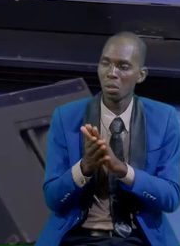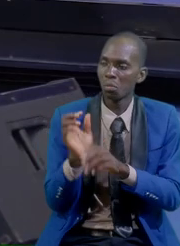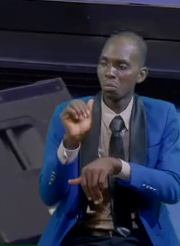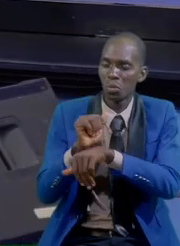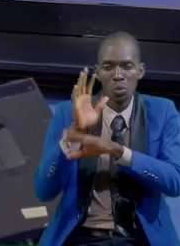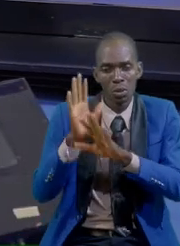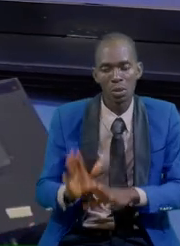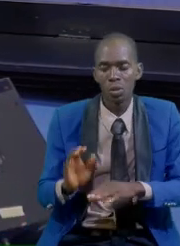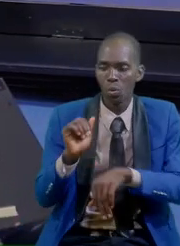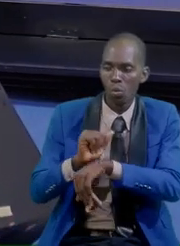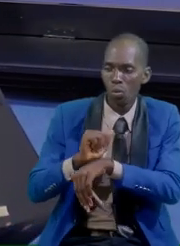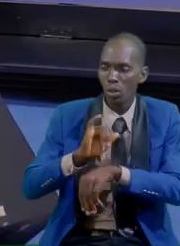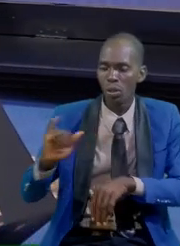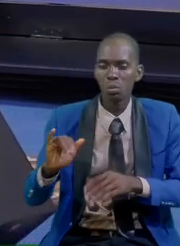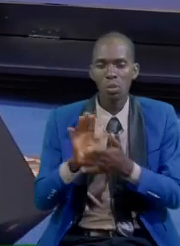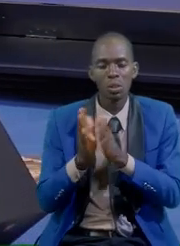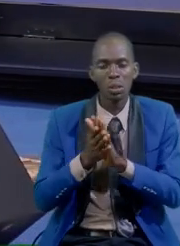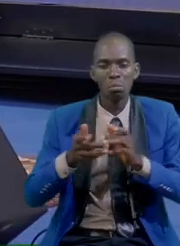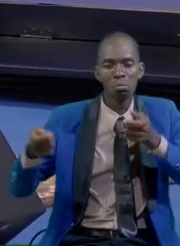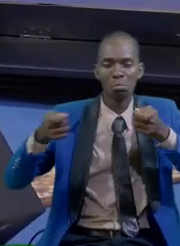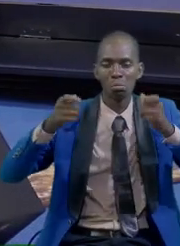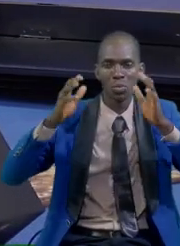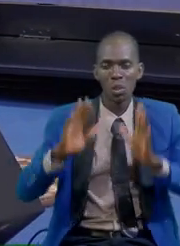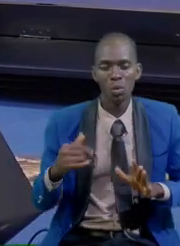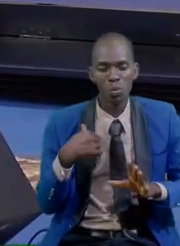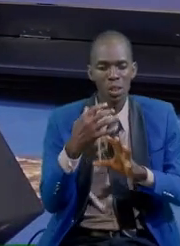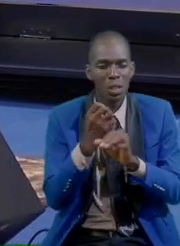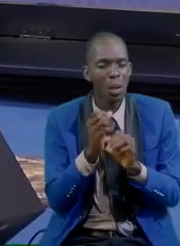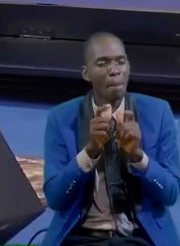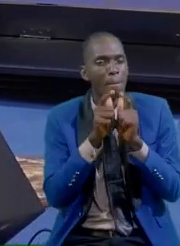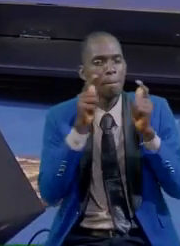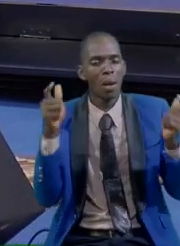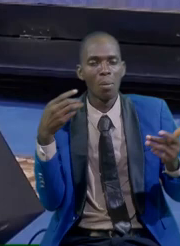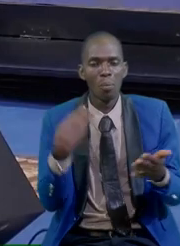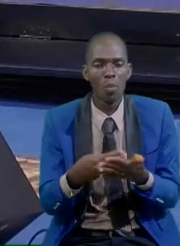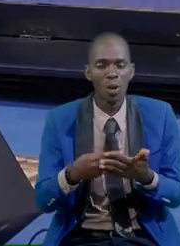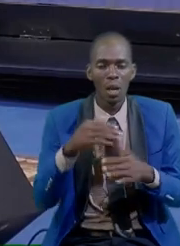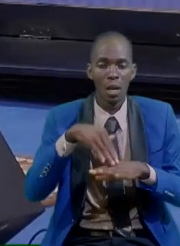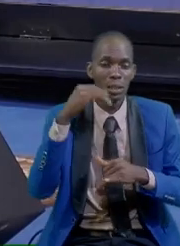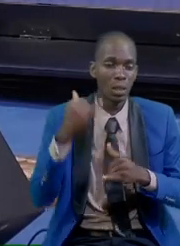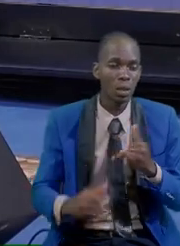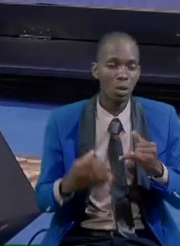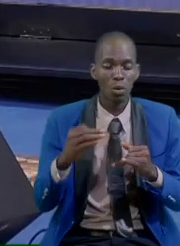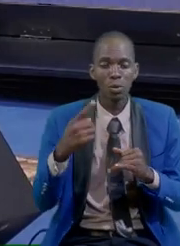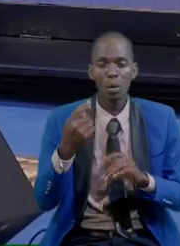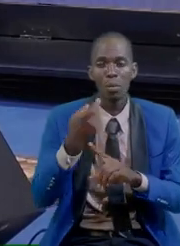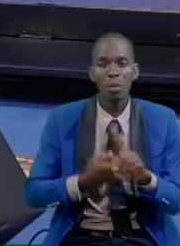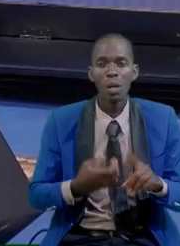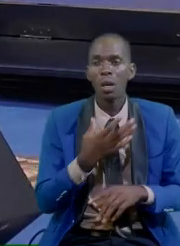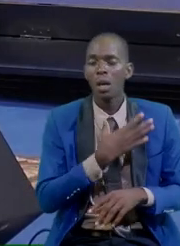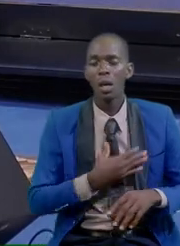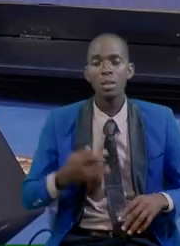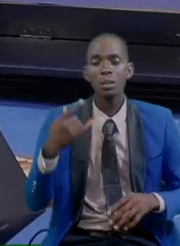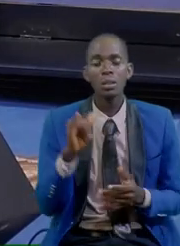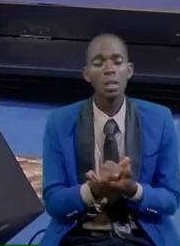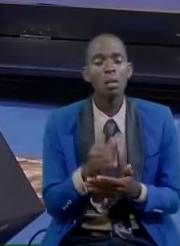highly placed, and we get big money at the end of the month, and the big money does not